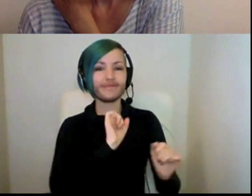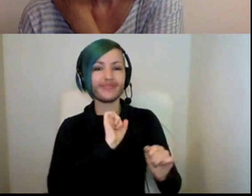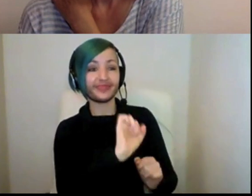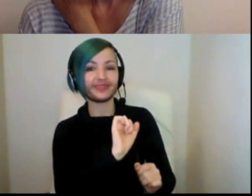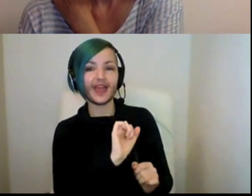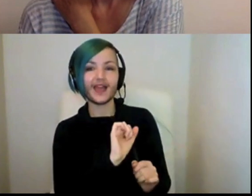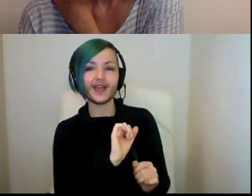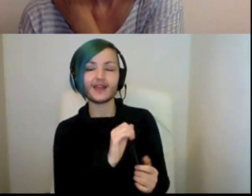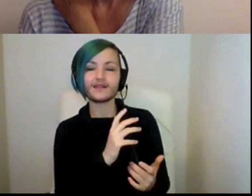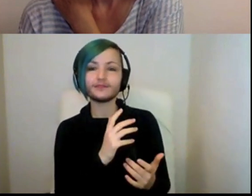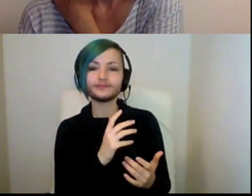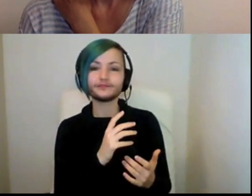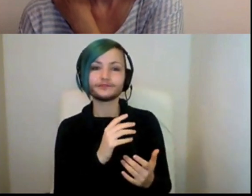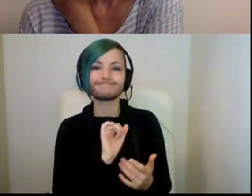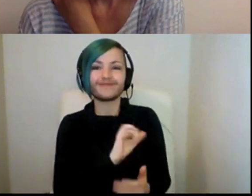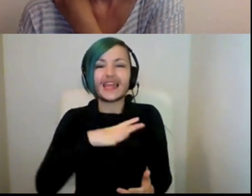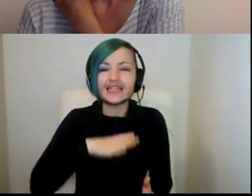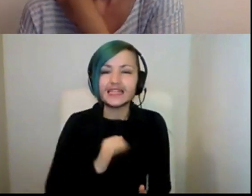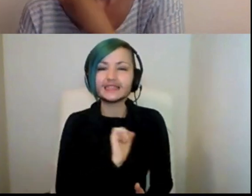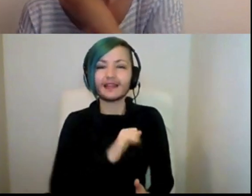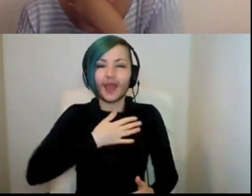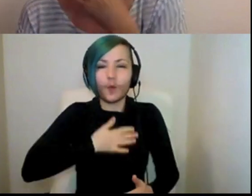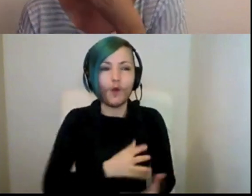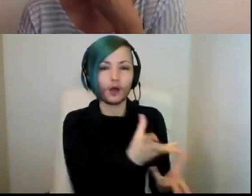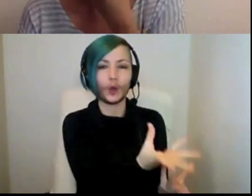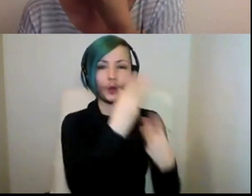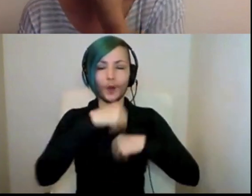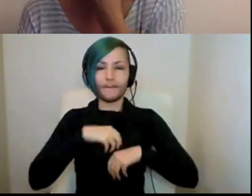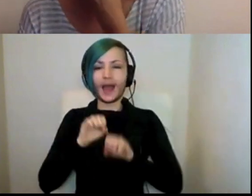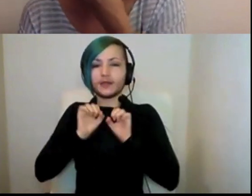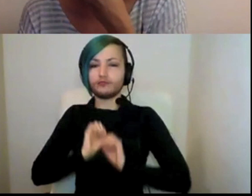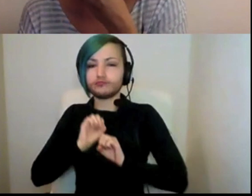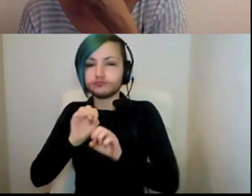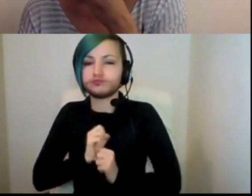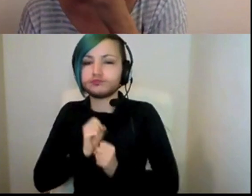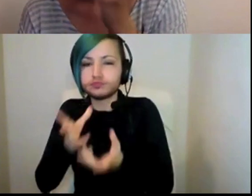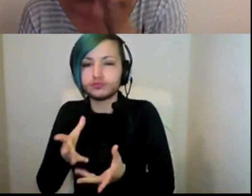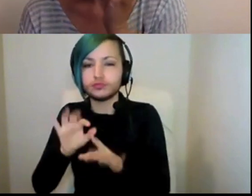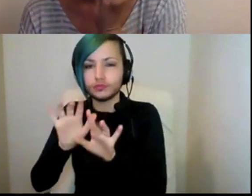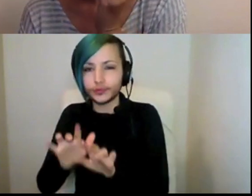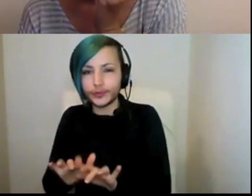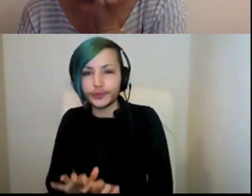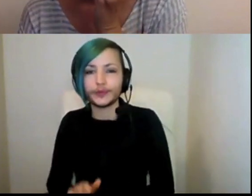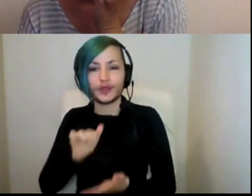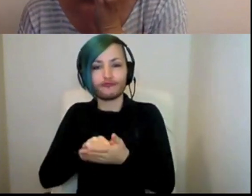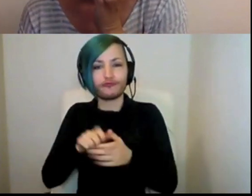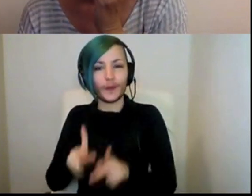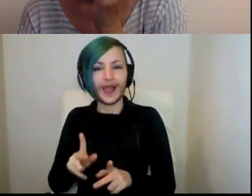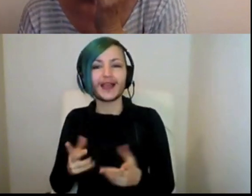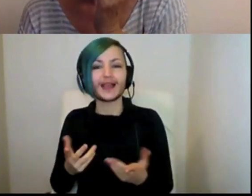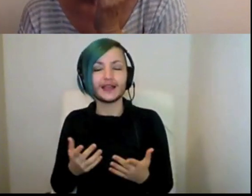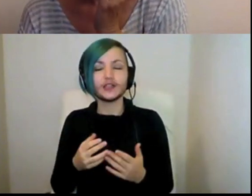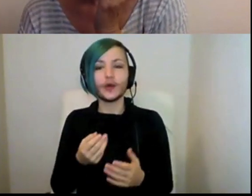we intuitively, or, you know, as I said, going back to the relationship with the artist facilitator and knowing what it is they want to